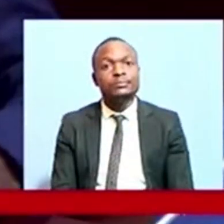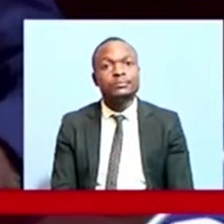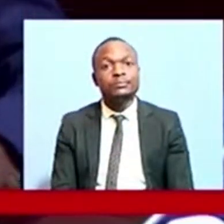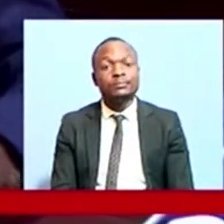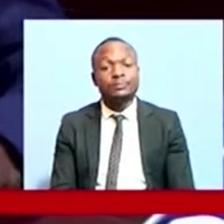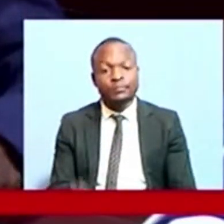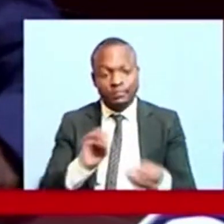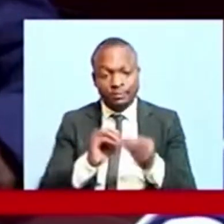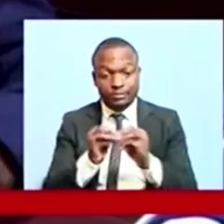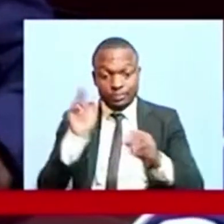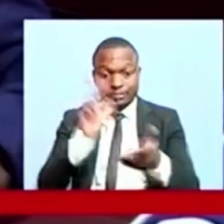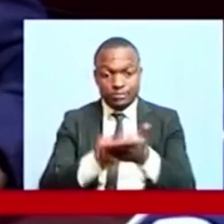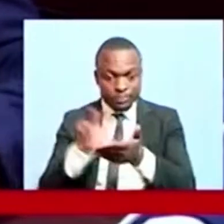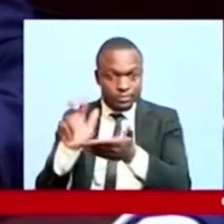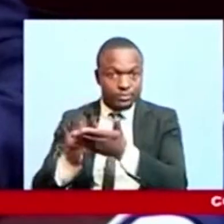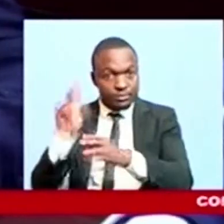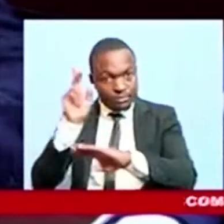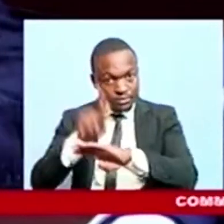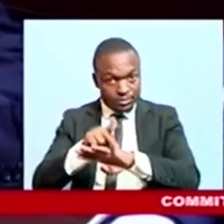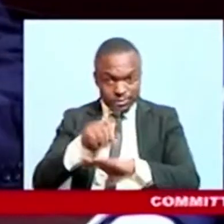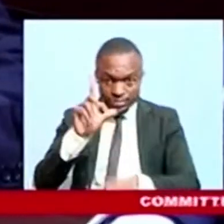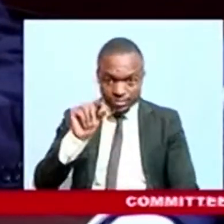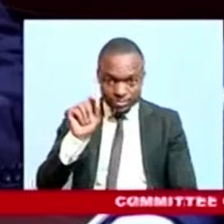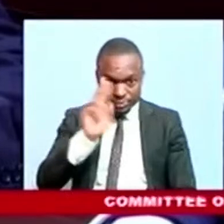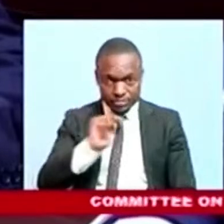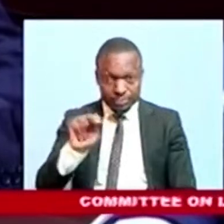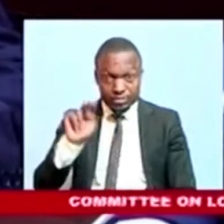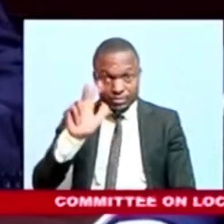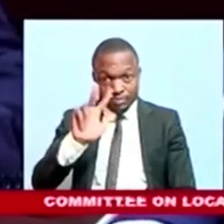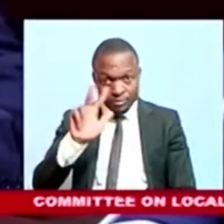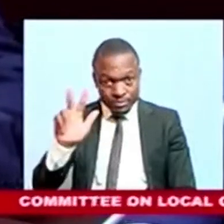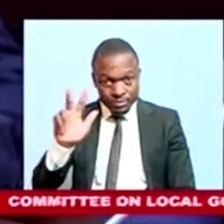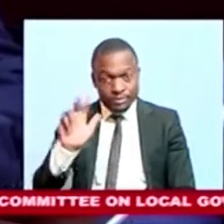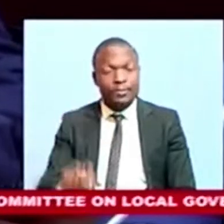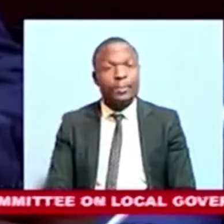number of approved projects in 2022 were 33.